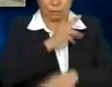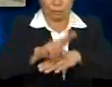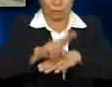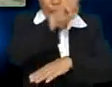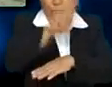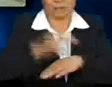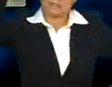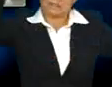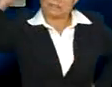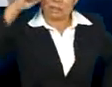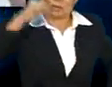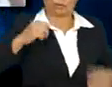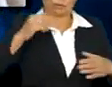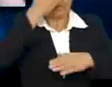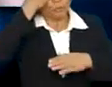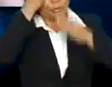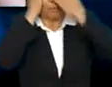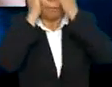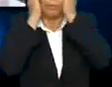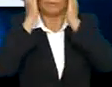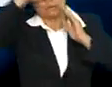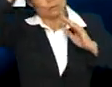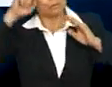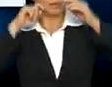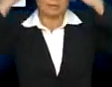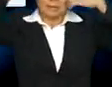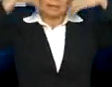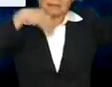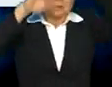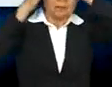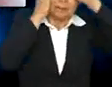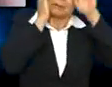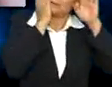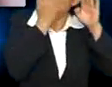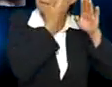We use a towel to wipe our sweat.